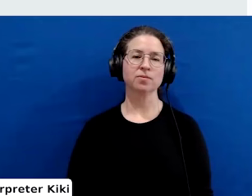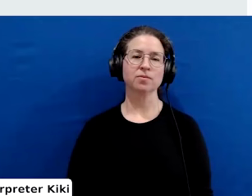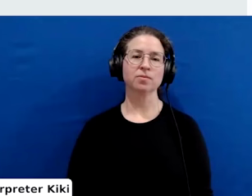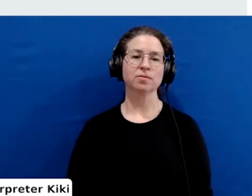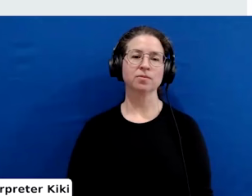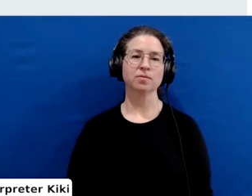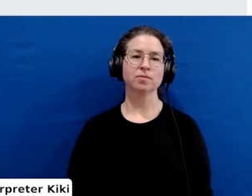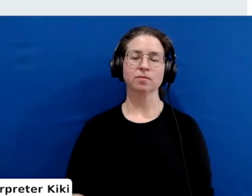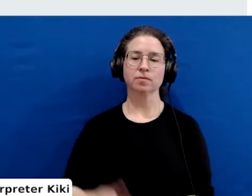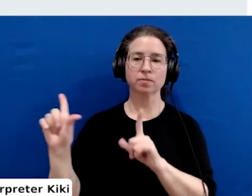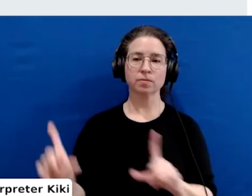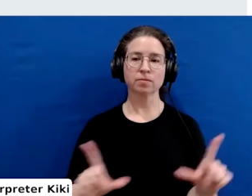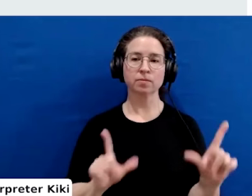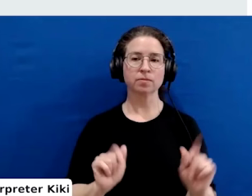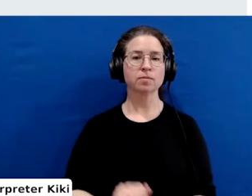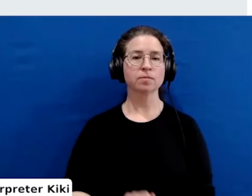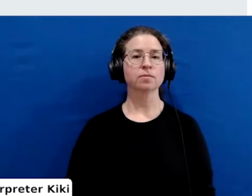Just the next slide.